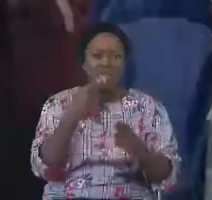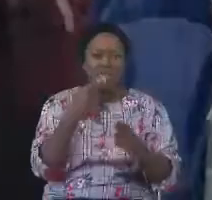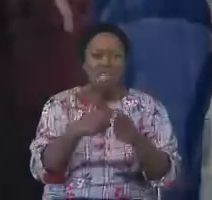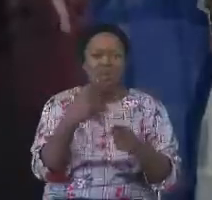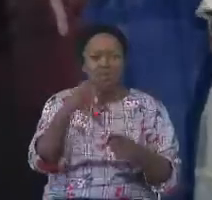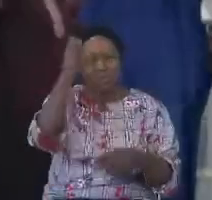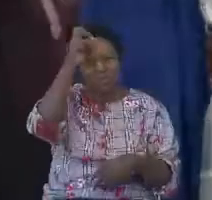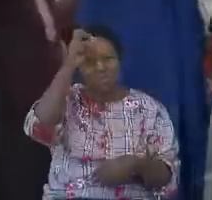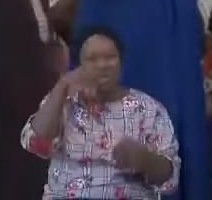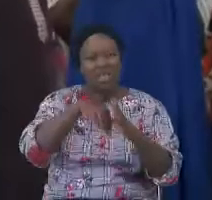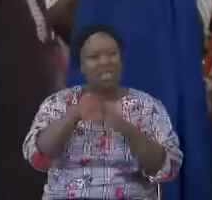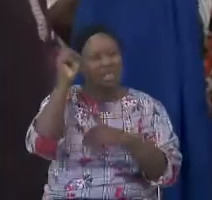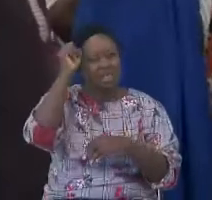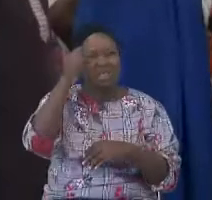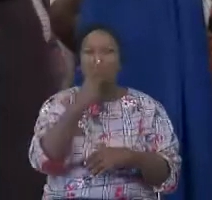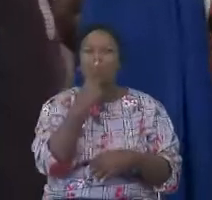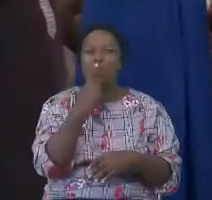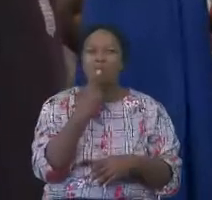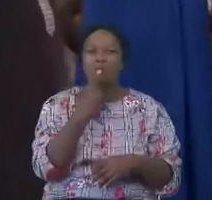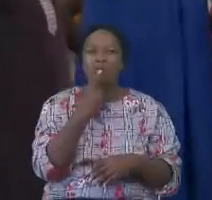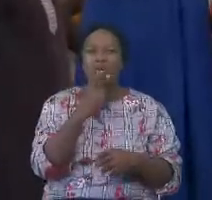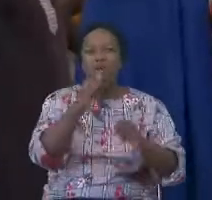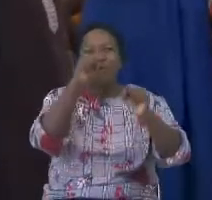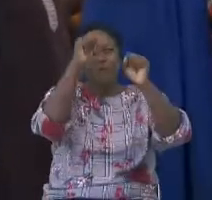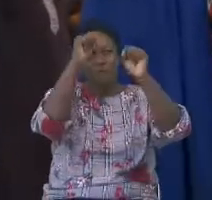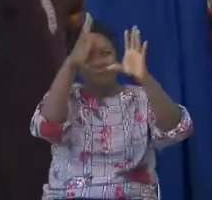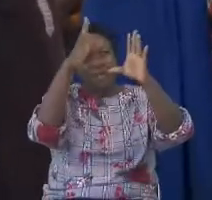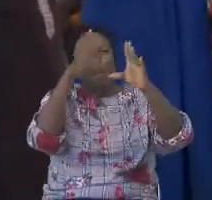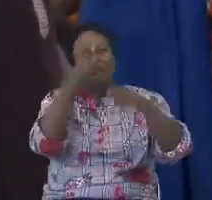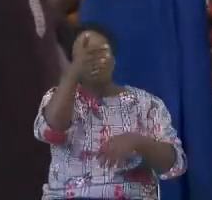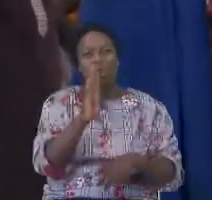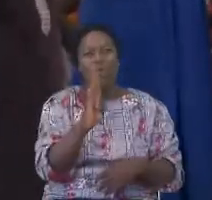he reached up the name of satan in his mouth